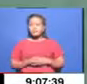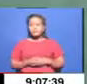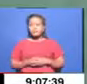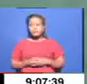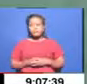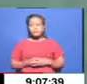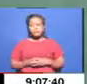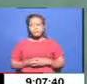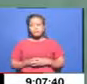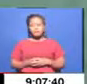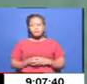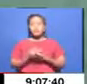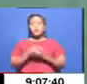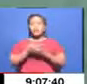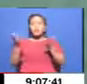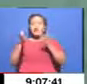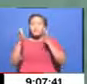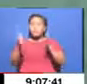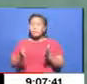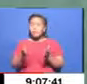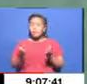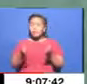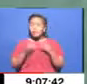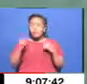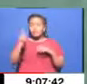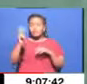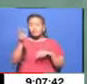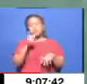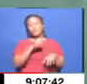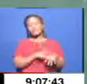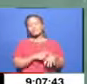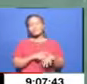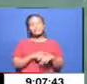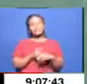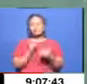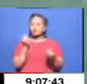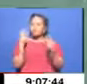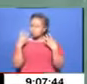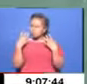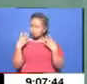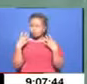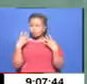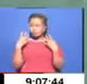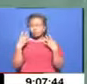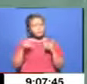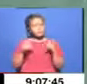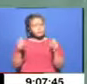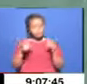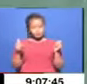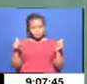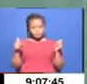Amen. Everybody deserves a second chance. Ama ni namna gani?